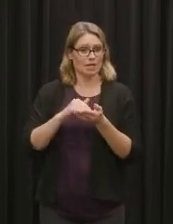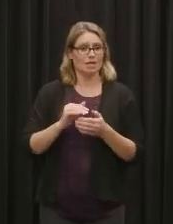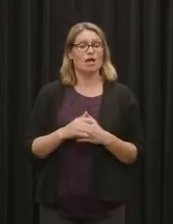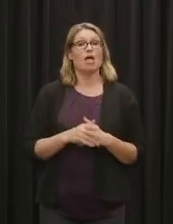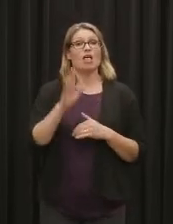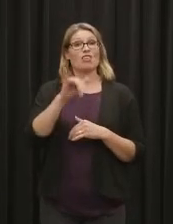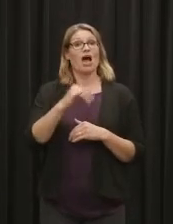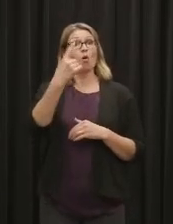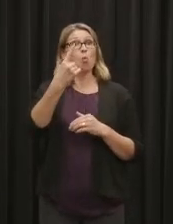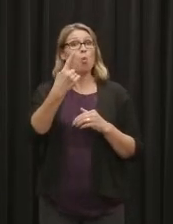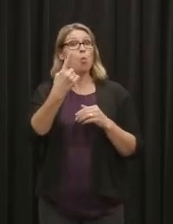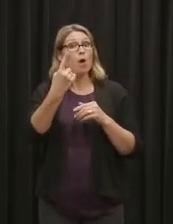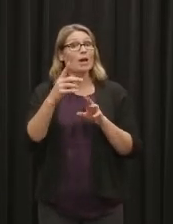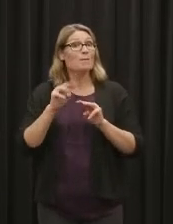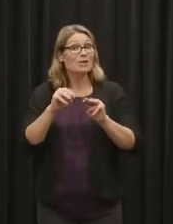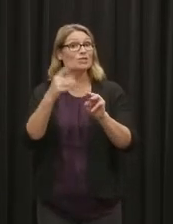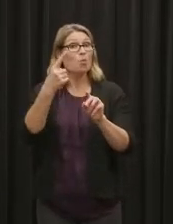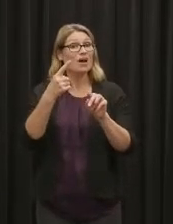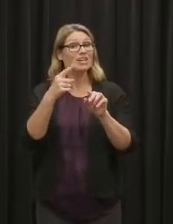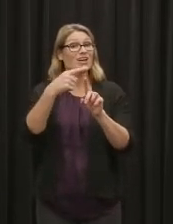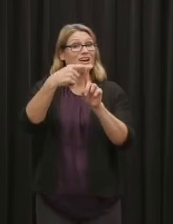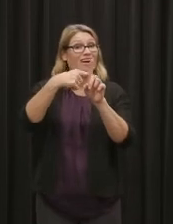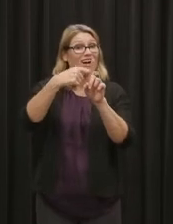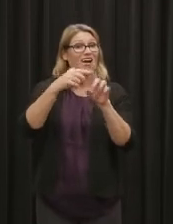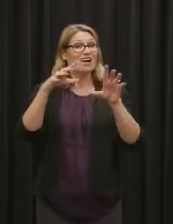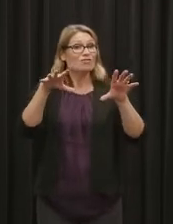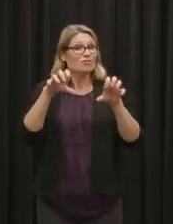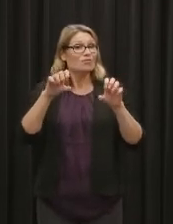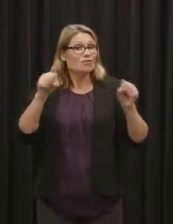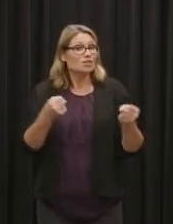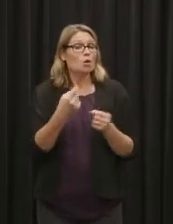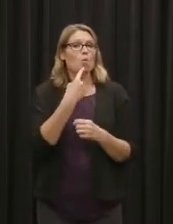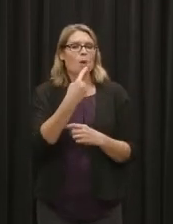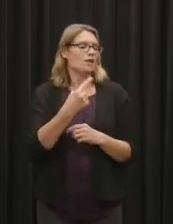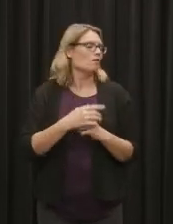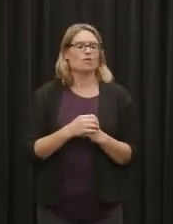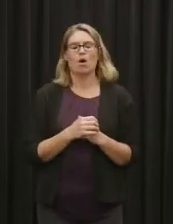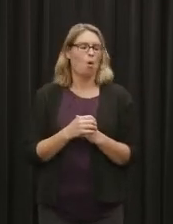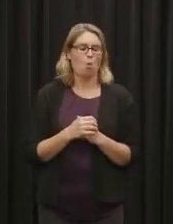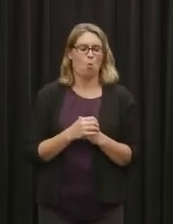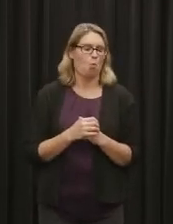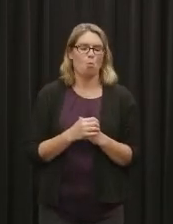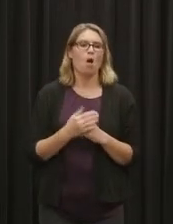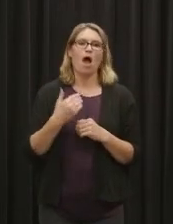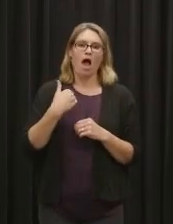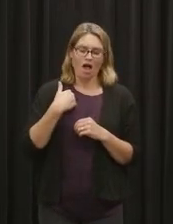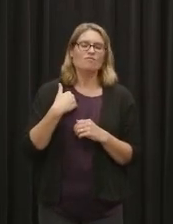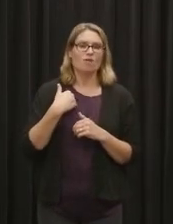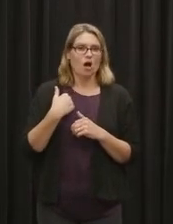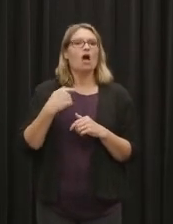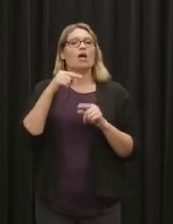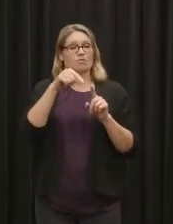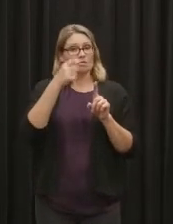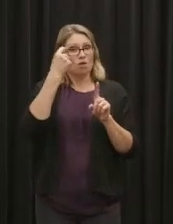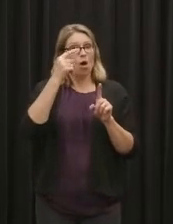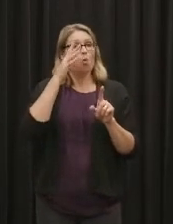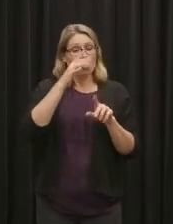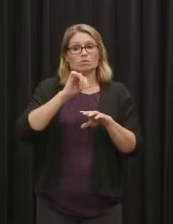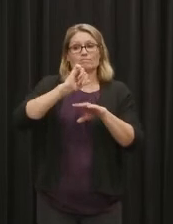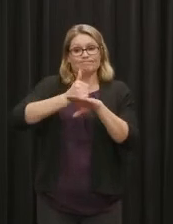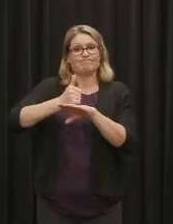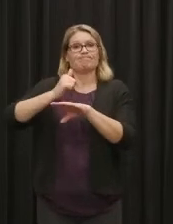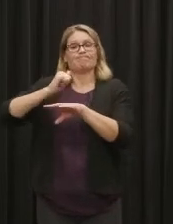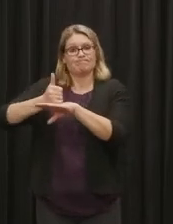one freezer is not the freezer. It's not the only freezer. And this is a progressive build,